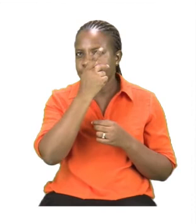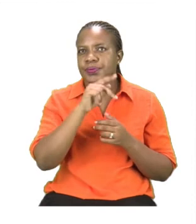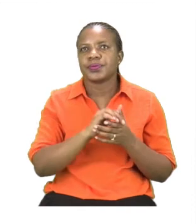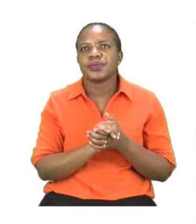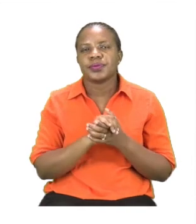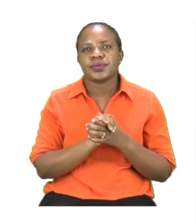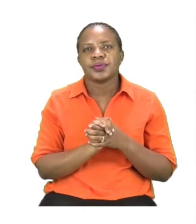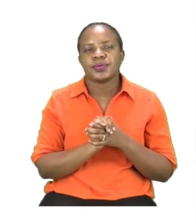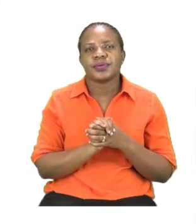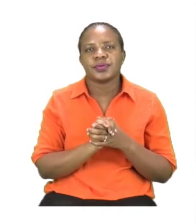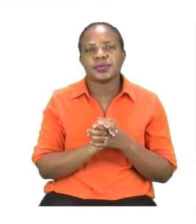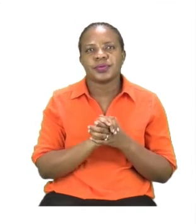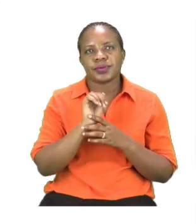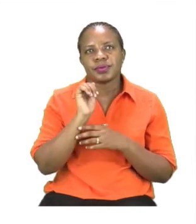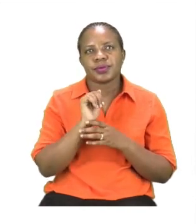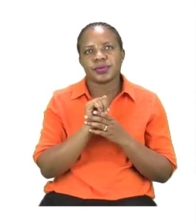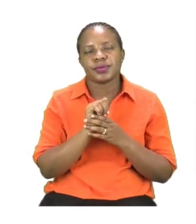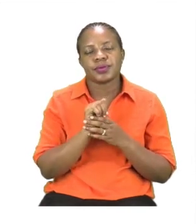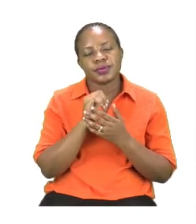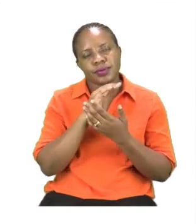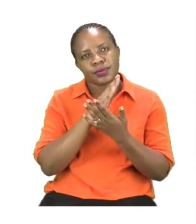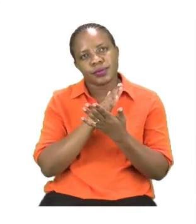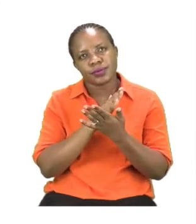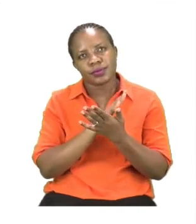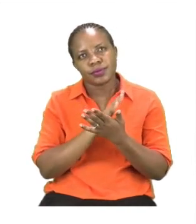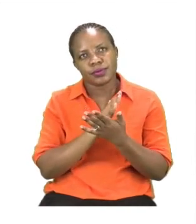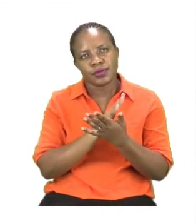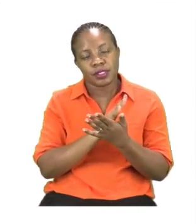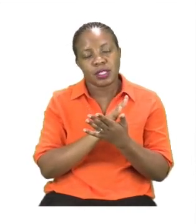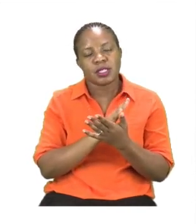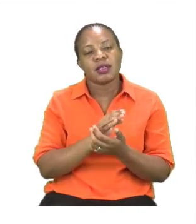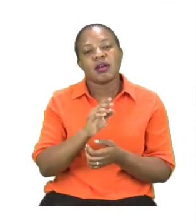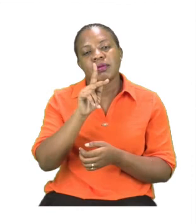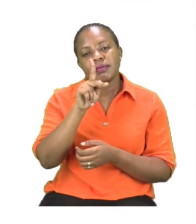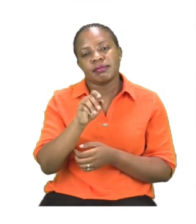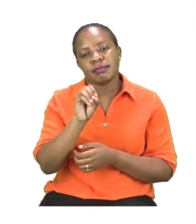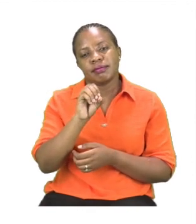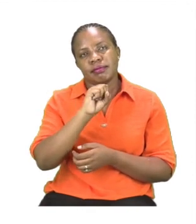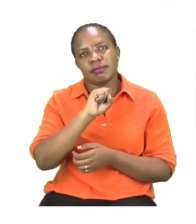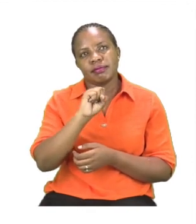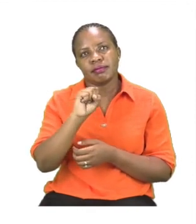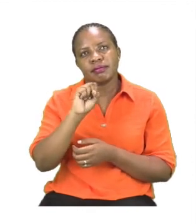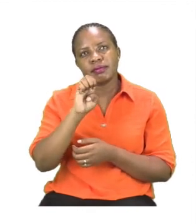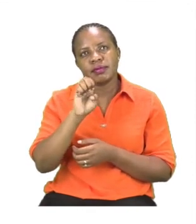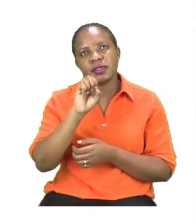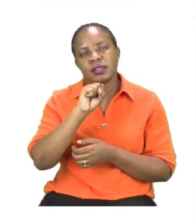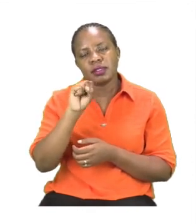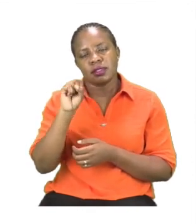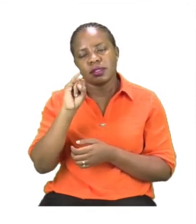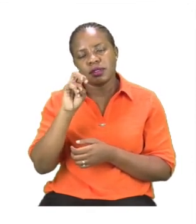remember, some possessive pronouns can stand alone, and they have given you examples of